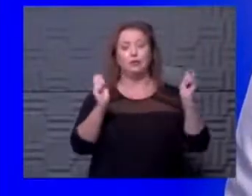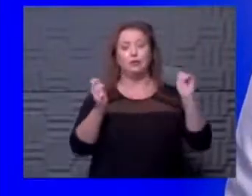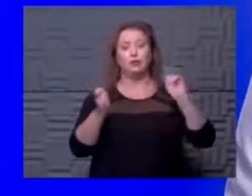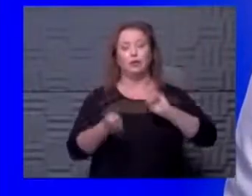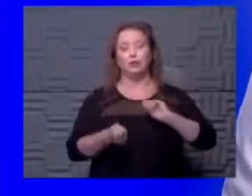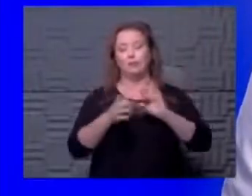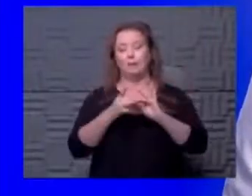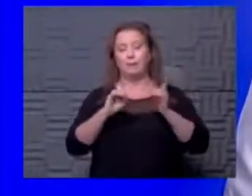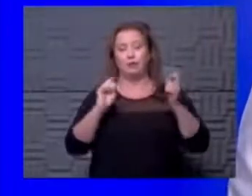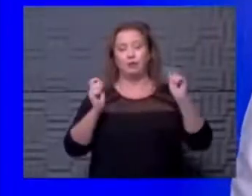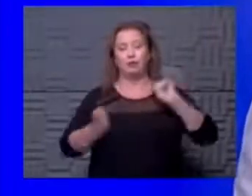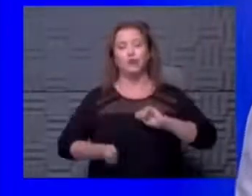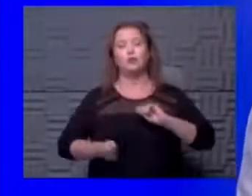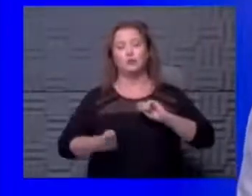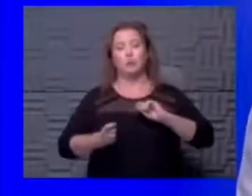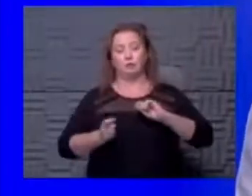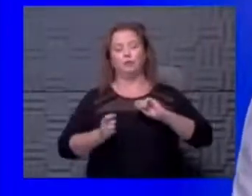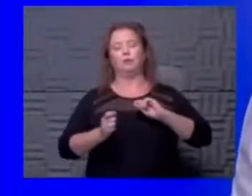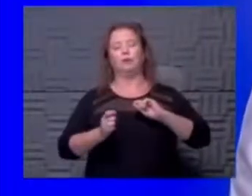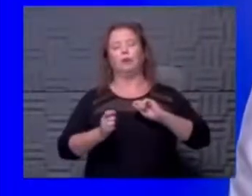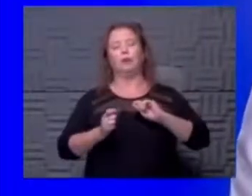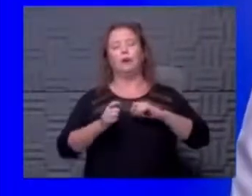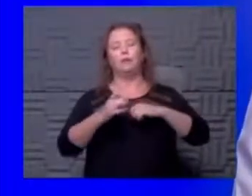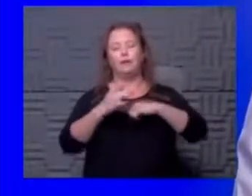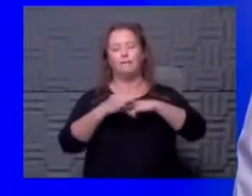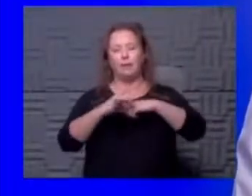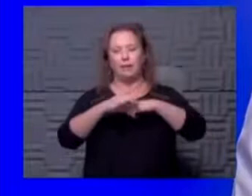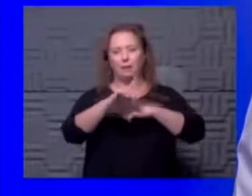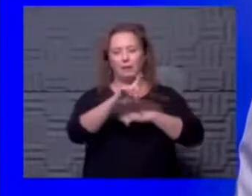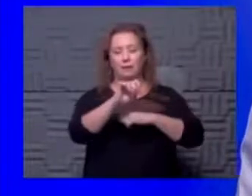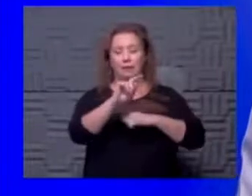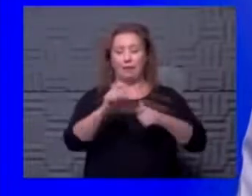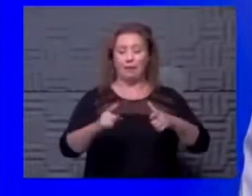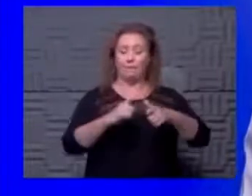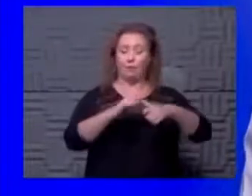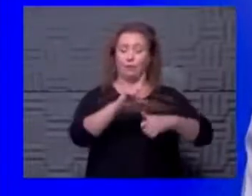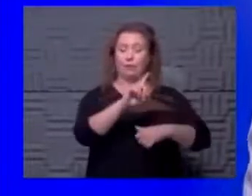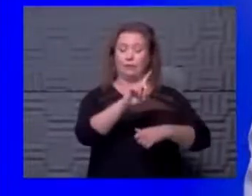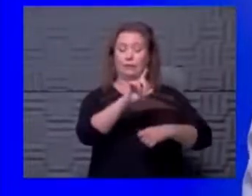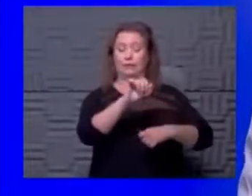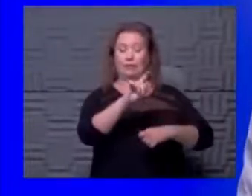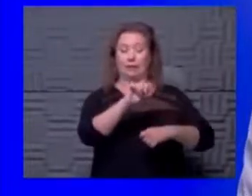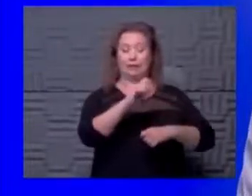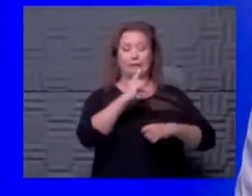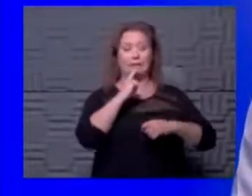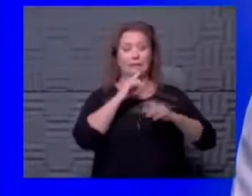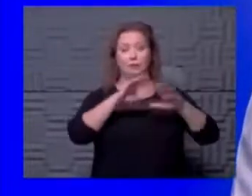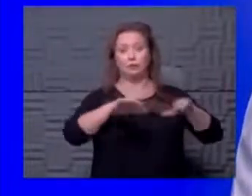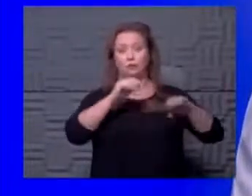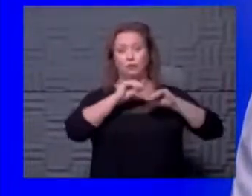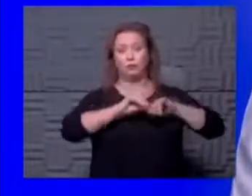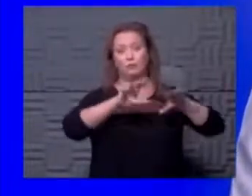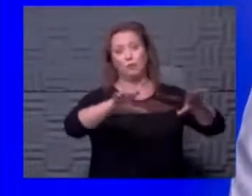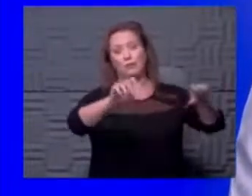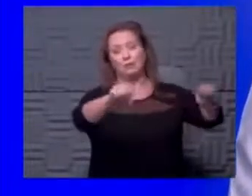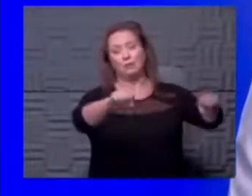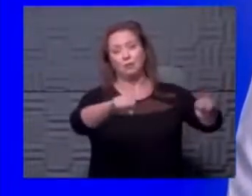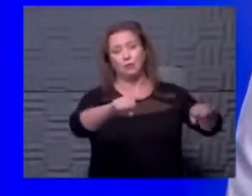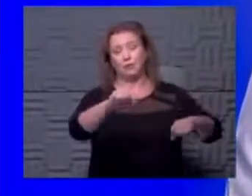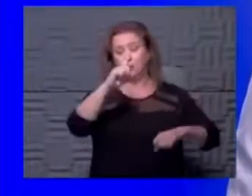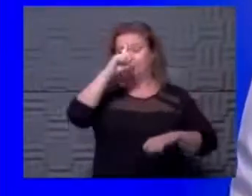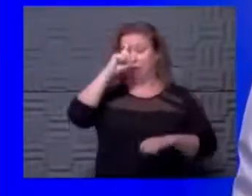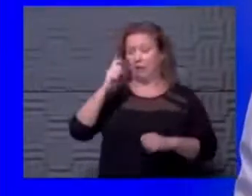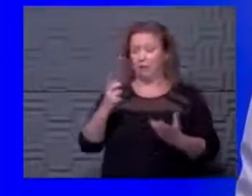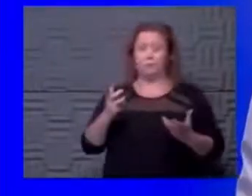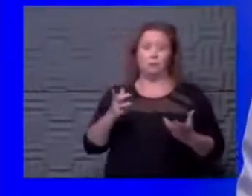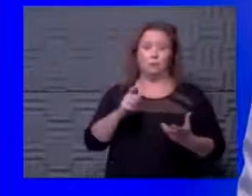the message changes based on the available data. And some of the first data coming out was that children don't spread it as much. Well, was that because